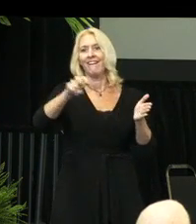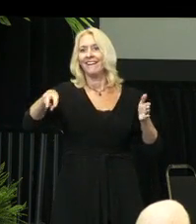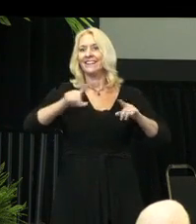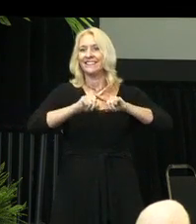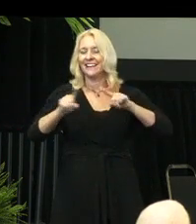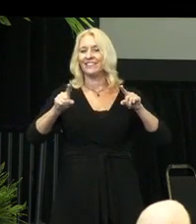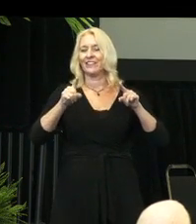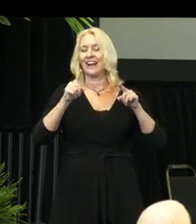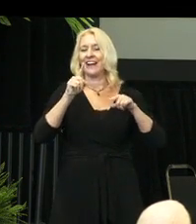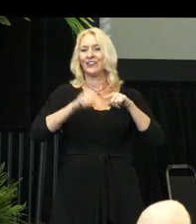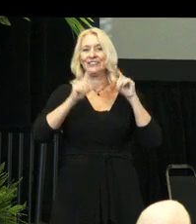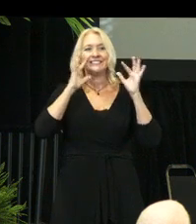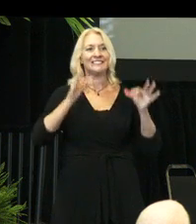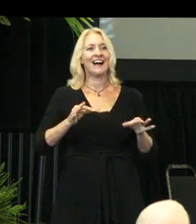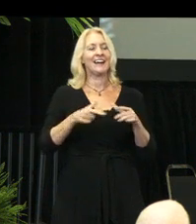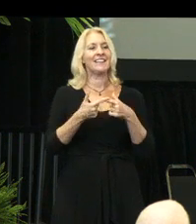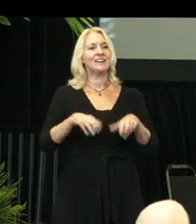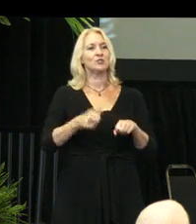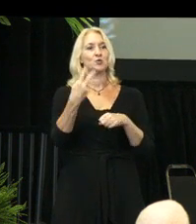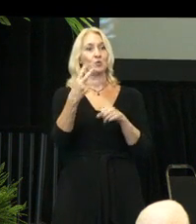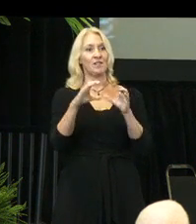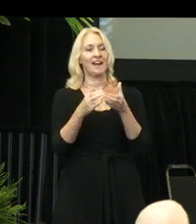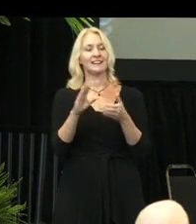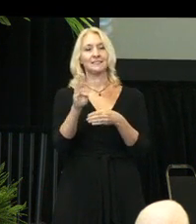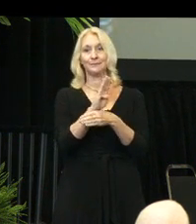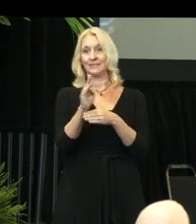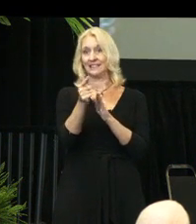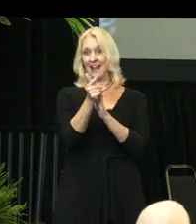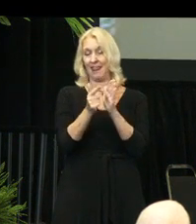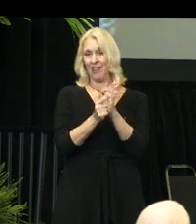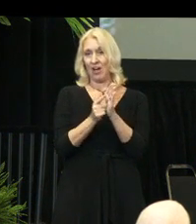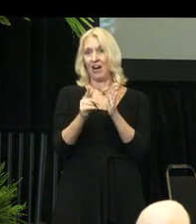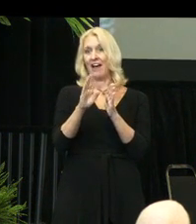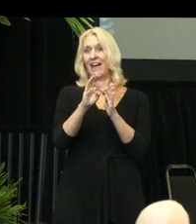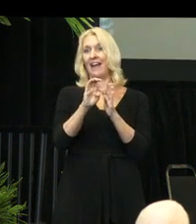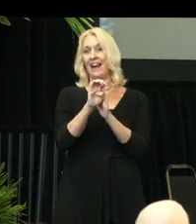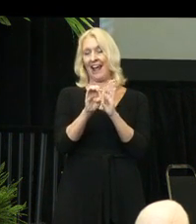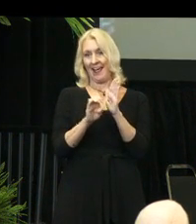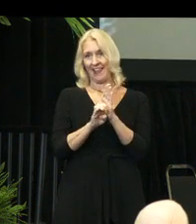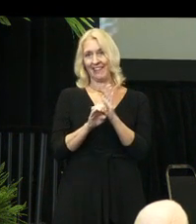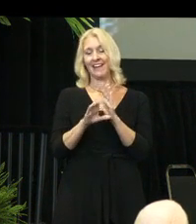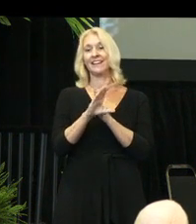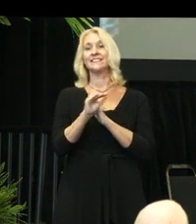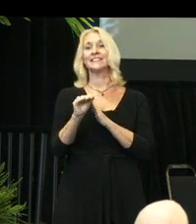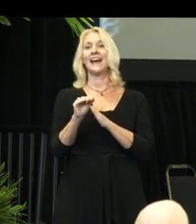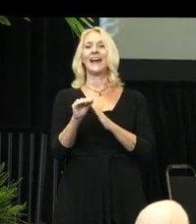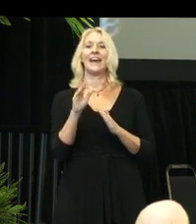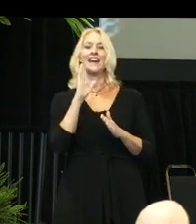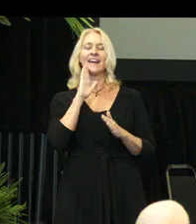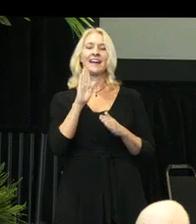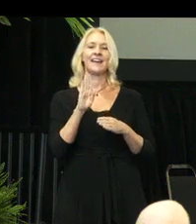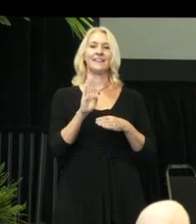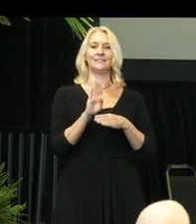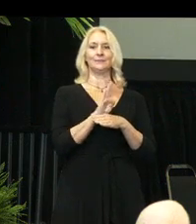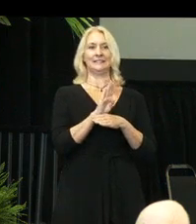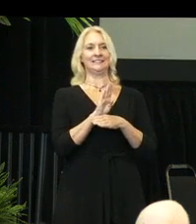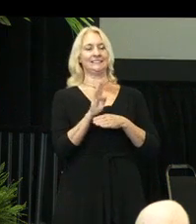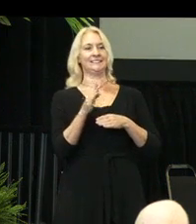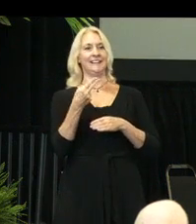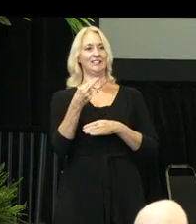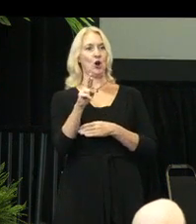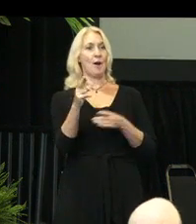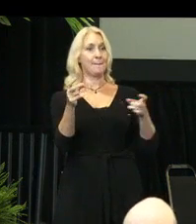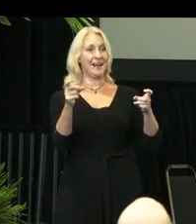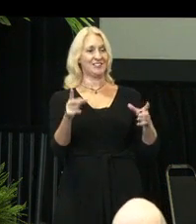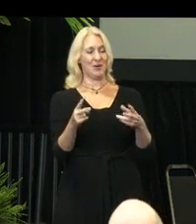place. And then I took business law and ethics with Dr. Harvey Slentz and human resources management with Willie Williams. Those 2 classes together,